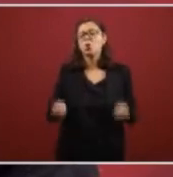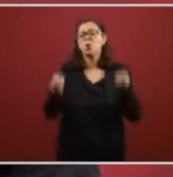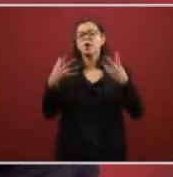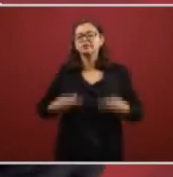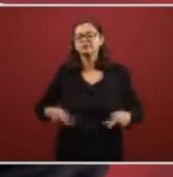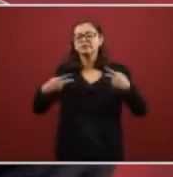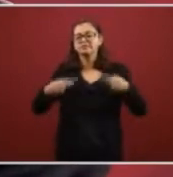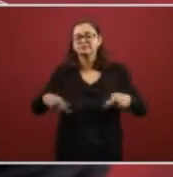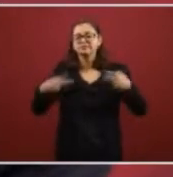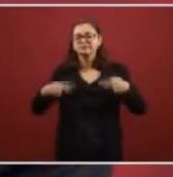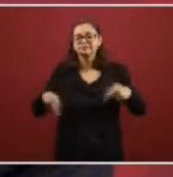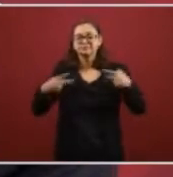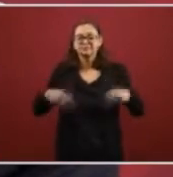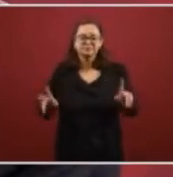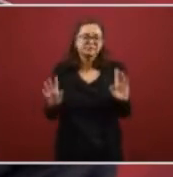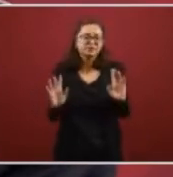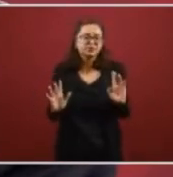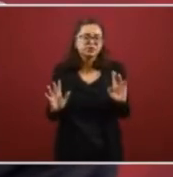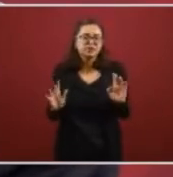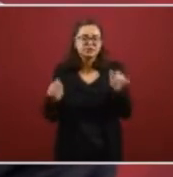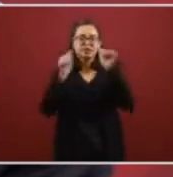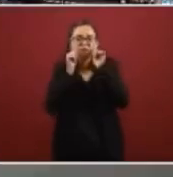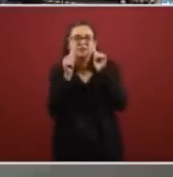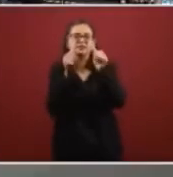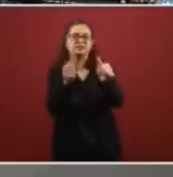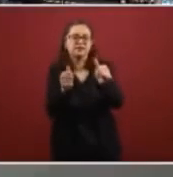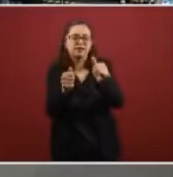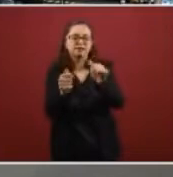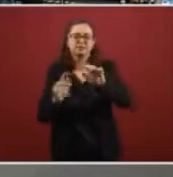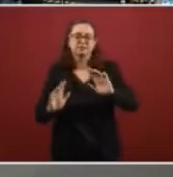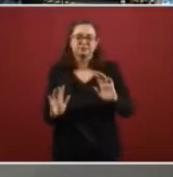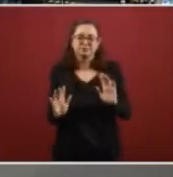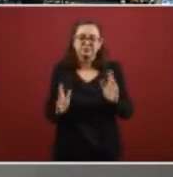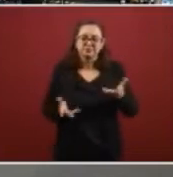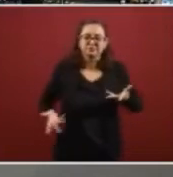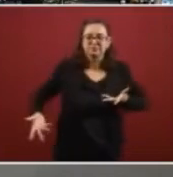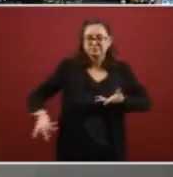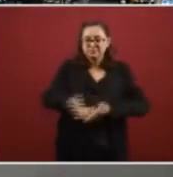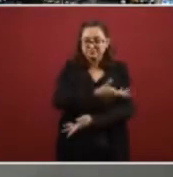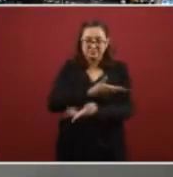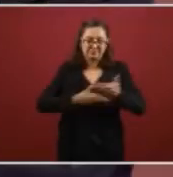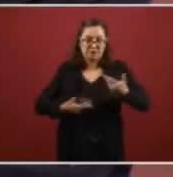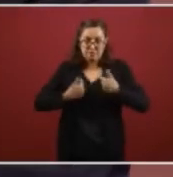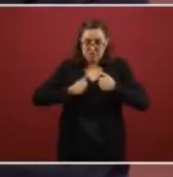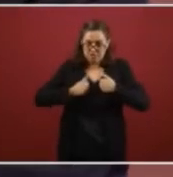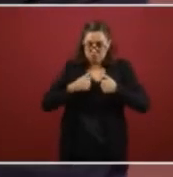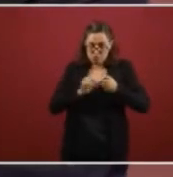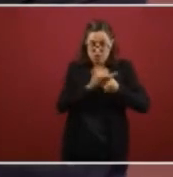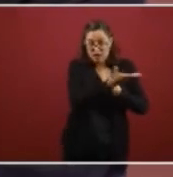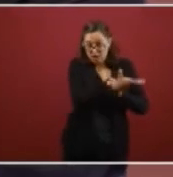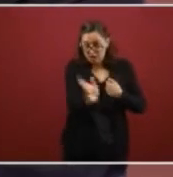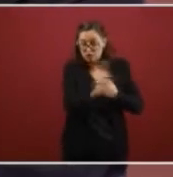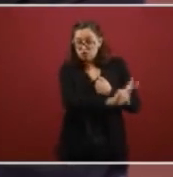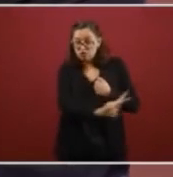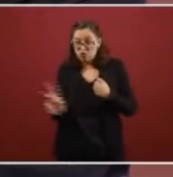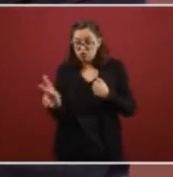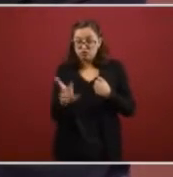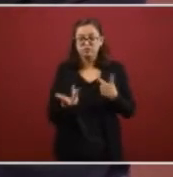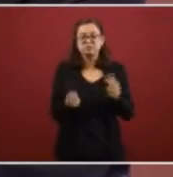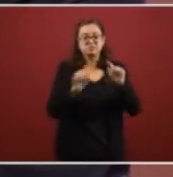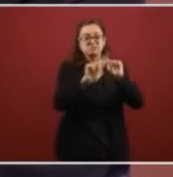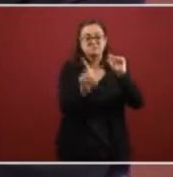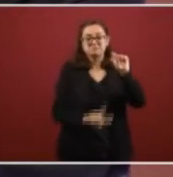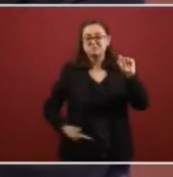we are listened to because it's a circular dialogue, and they watch us in the